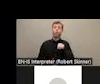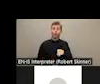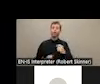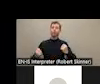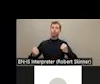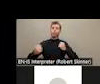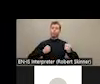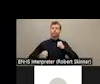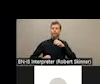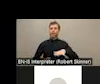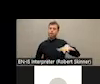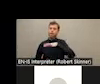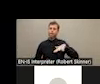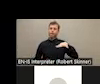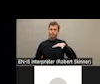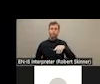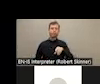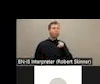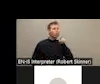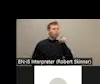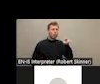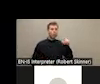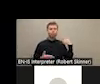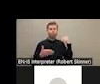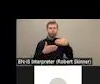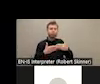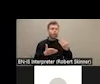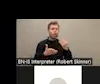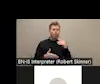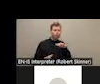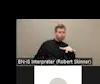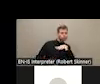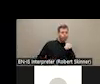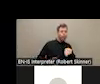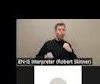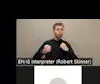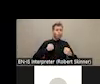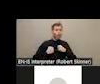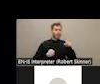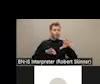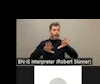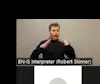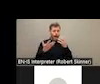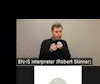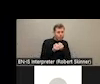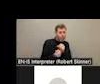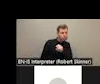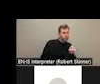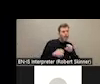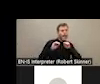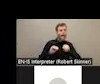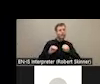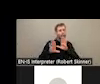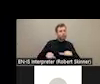children with disabilities with ICT? Over to you, Marie-Rose. Thank you,